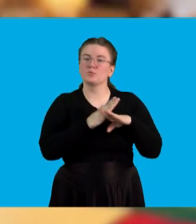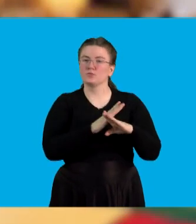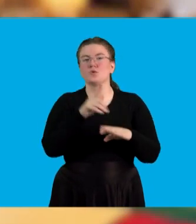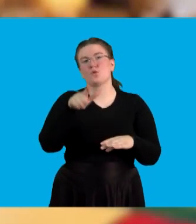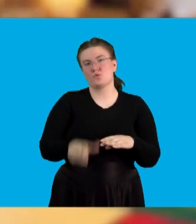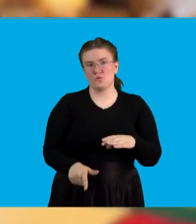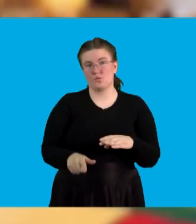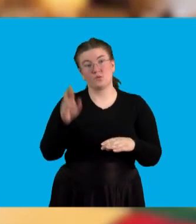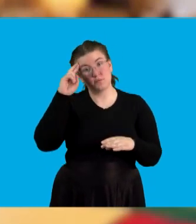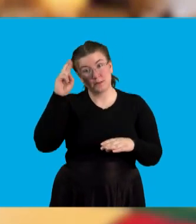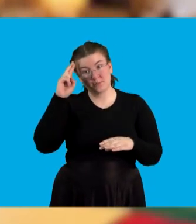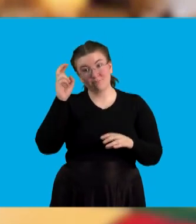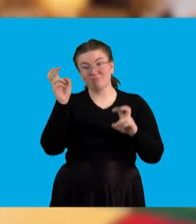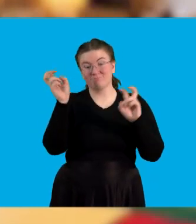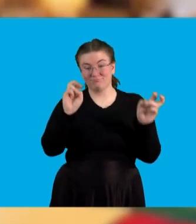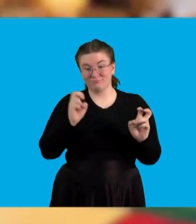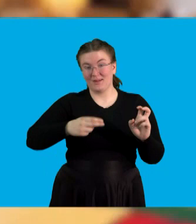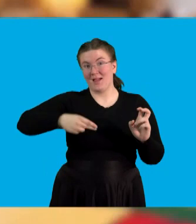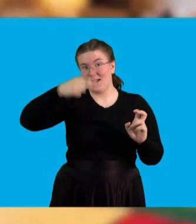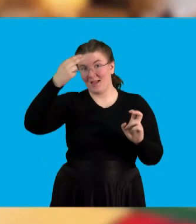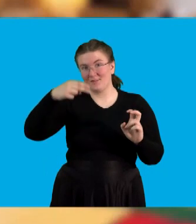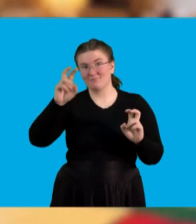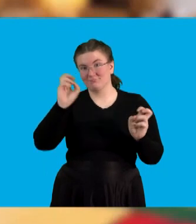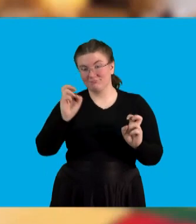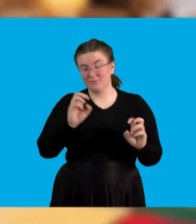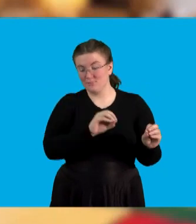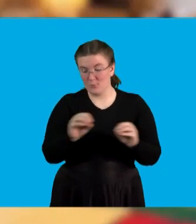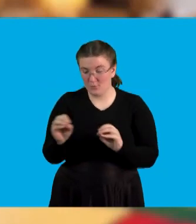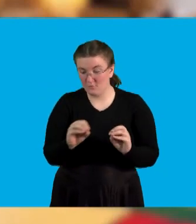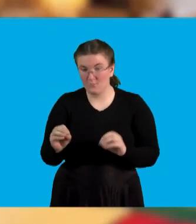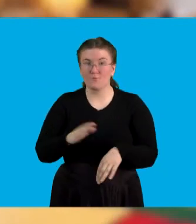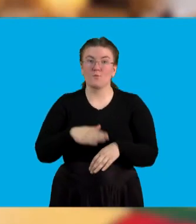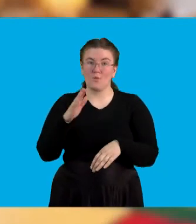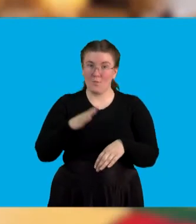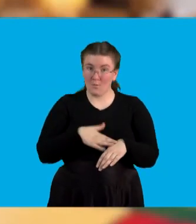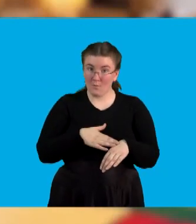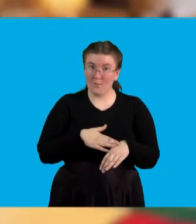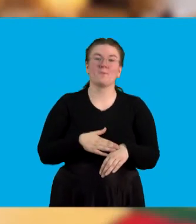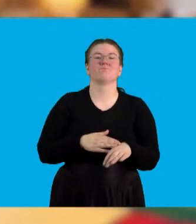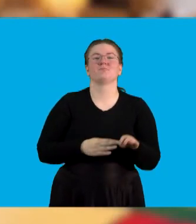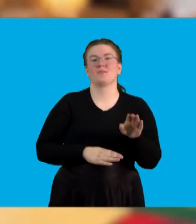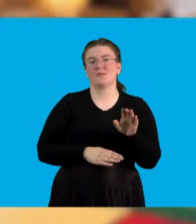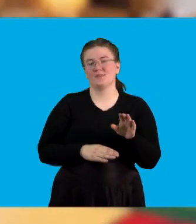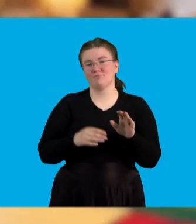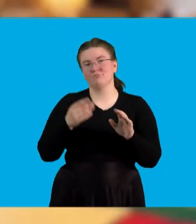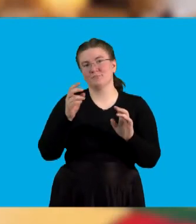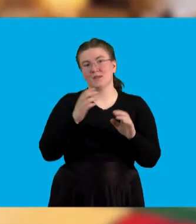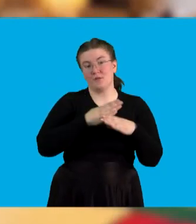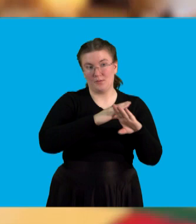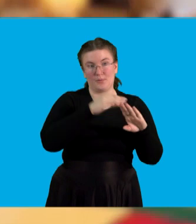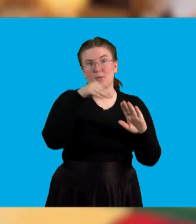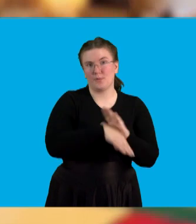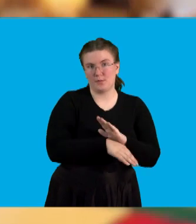Remember, high current or more current, less resistance. And more resistance, less current. So that means you can only see